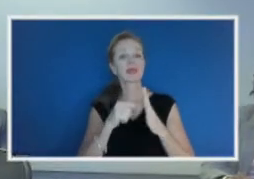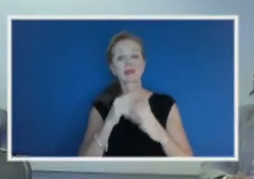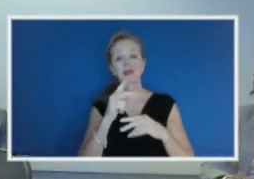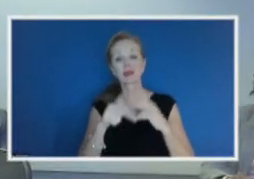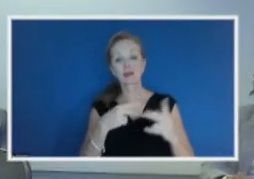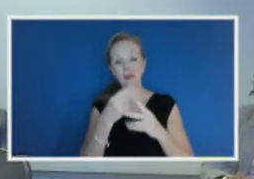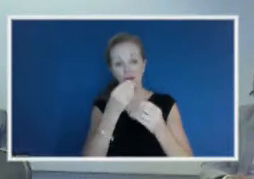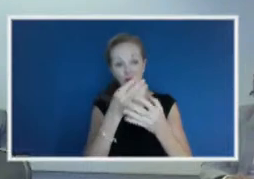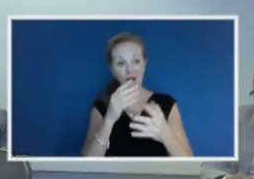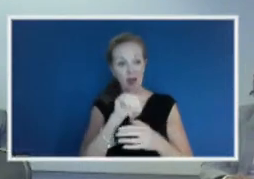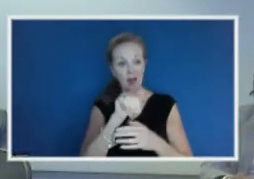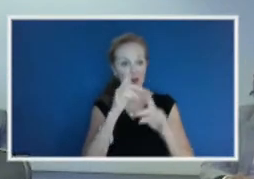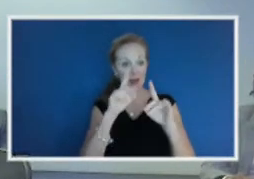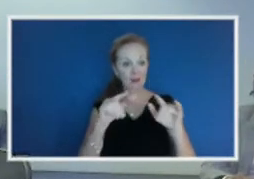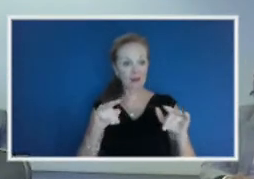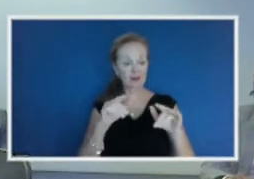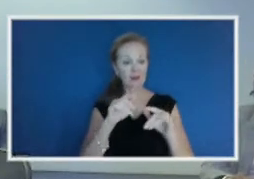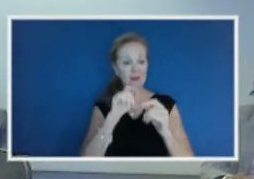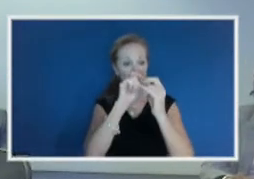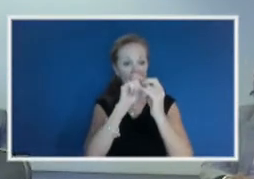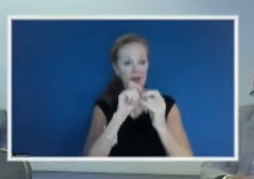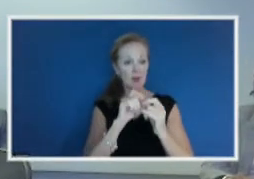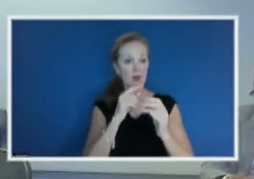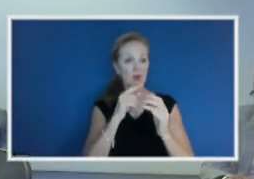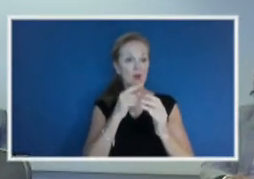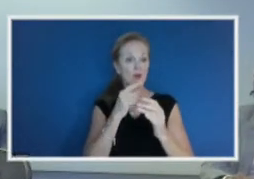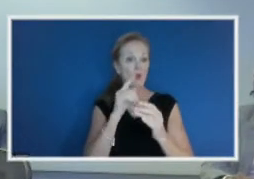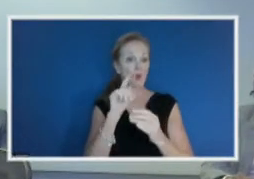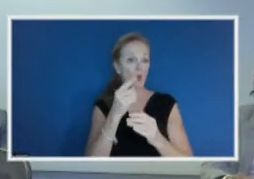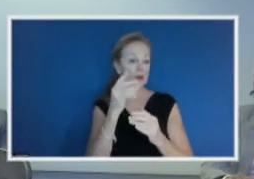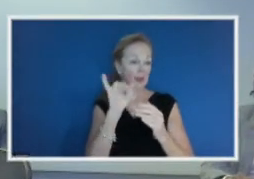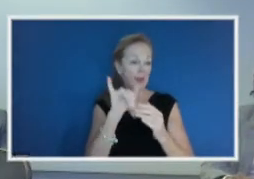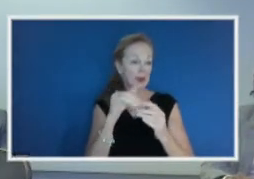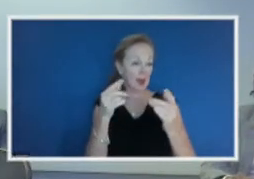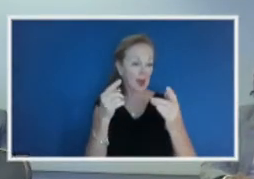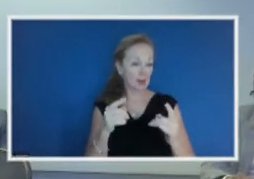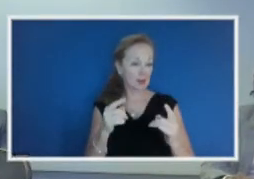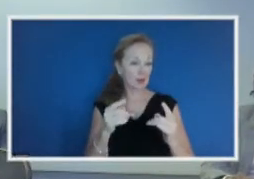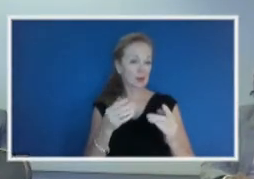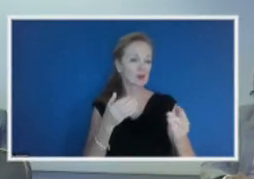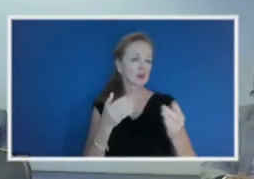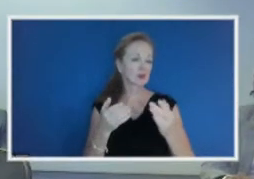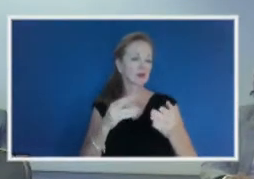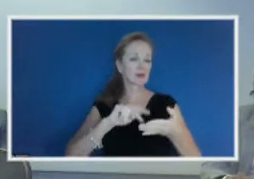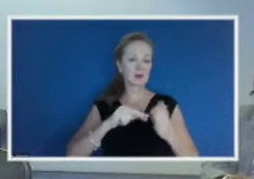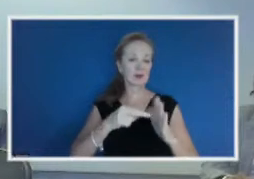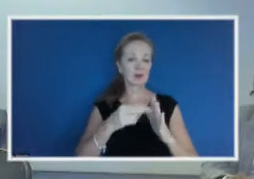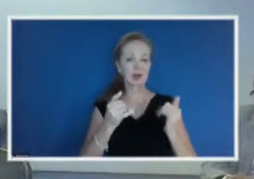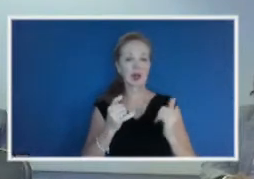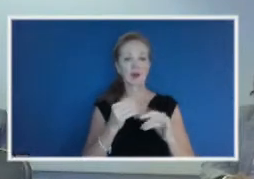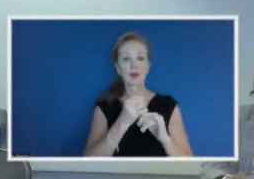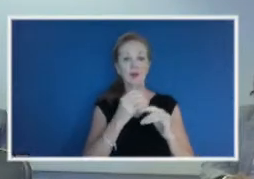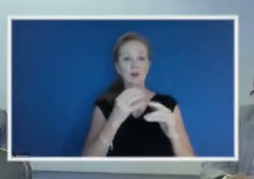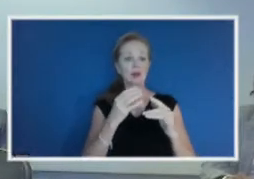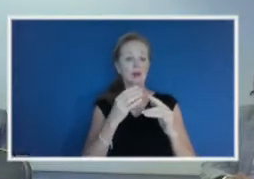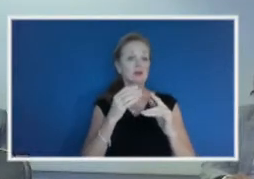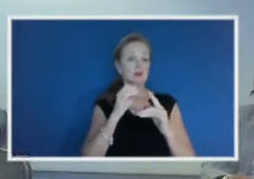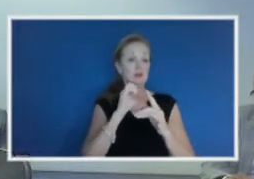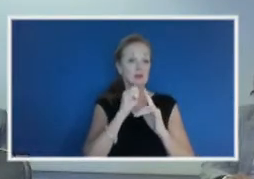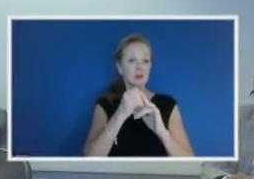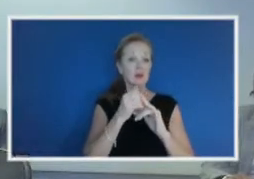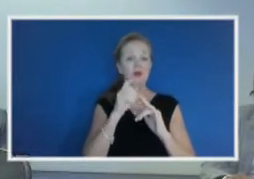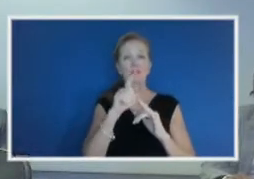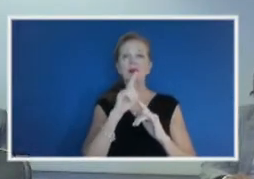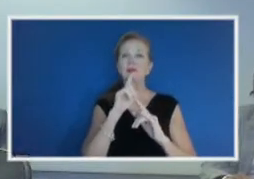another level of detail. But I think once that's done, it'll serve its purpose now, but the broader context has to be understood, which